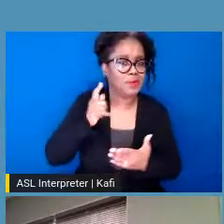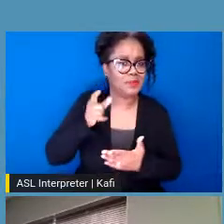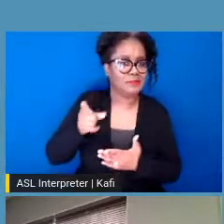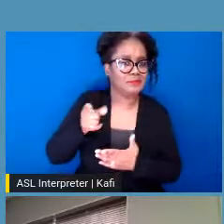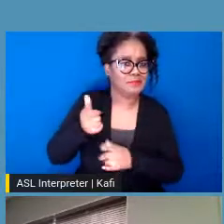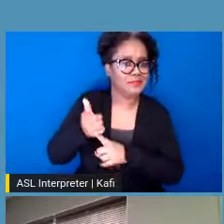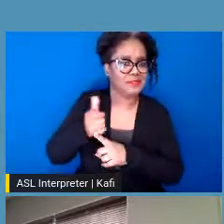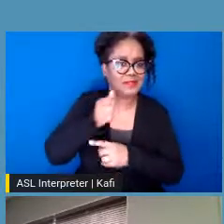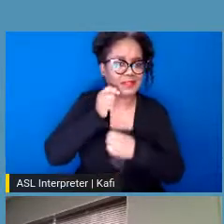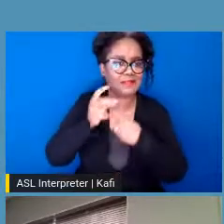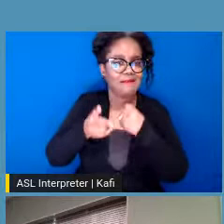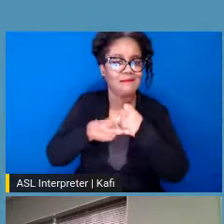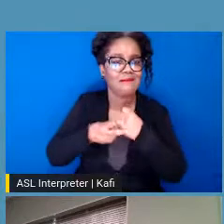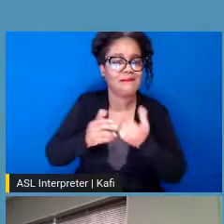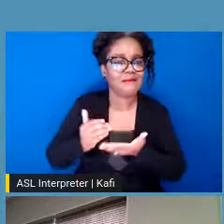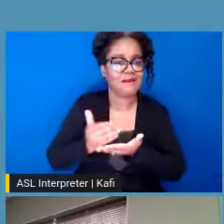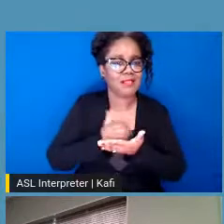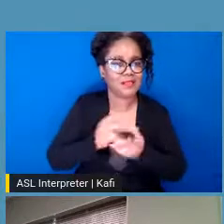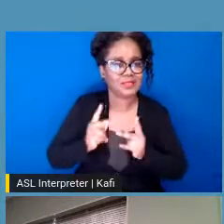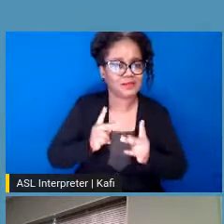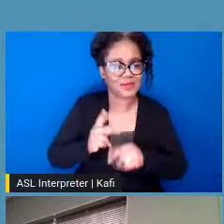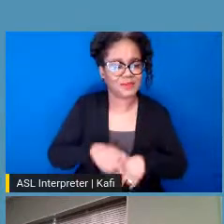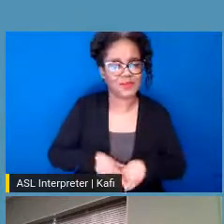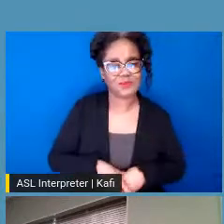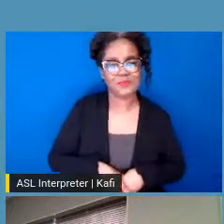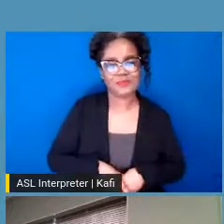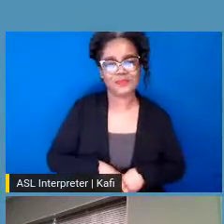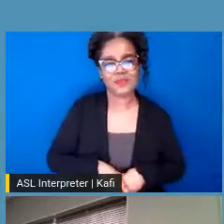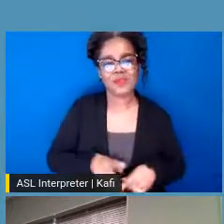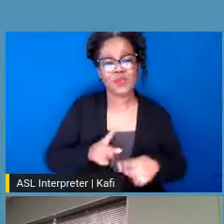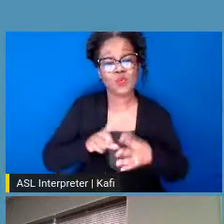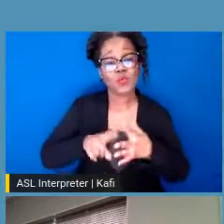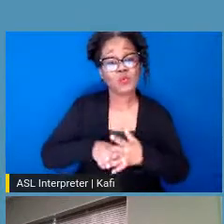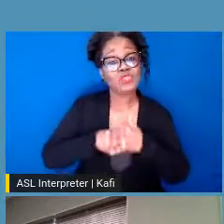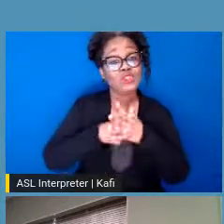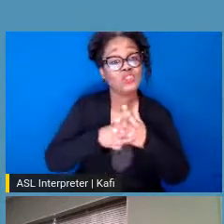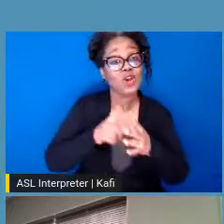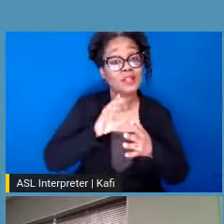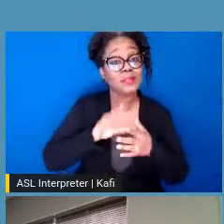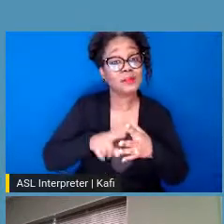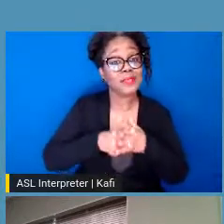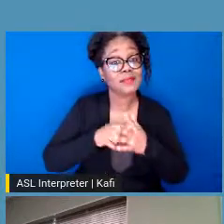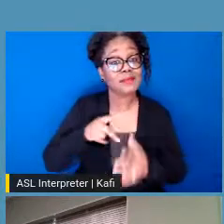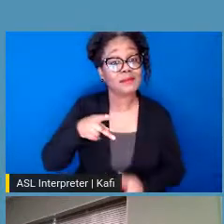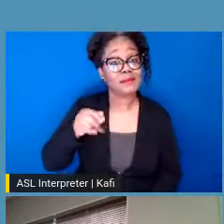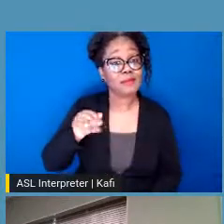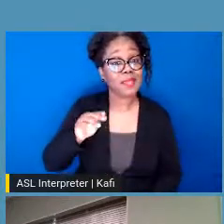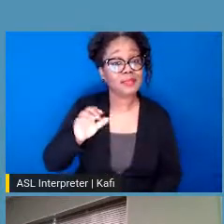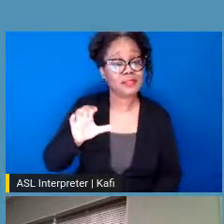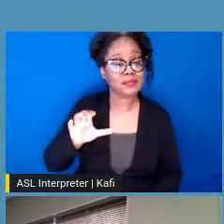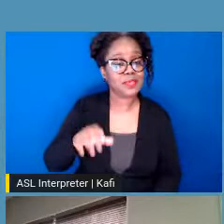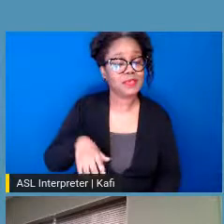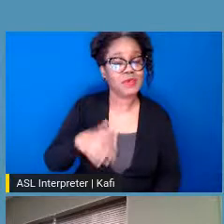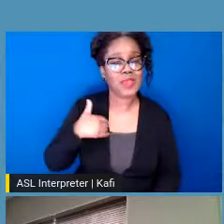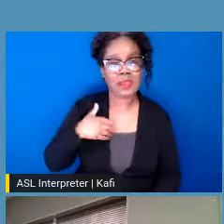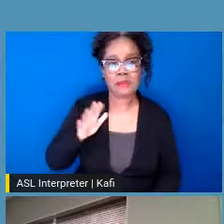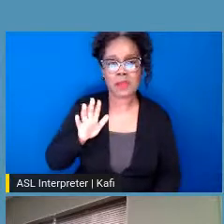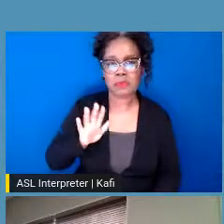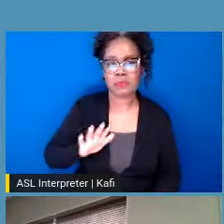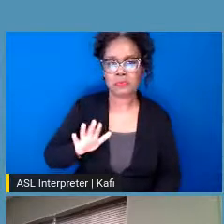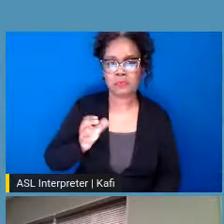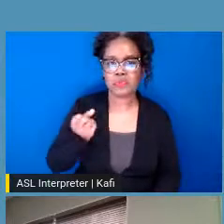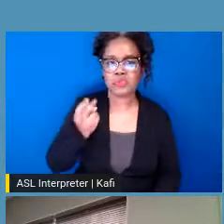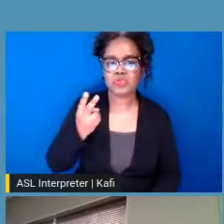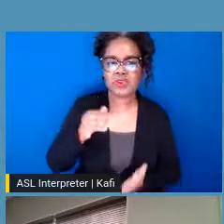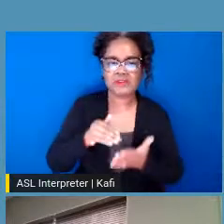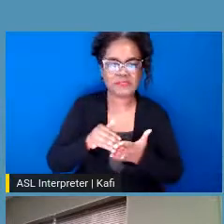when we started at the beginning of the pandemic, there were about 12,000 of the 24,000 objects in the online